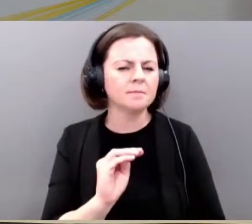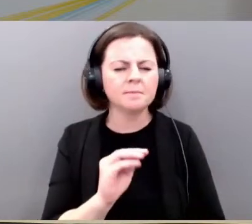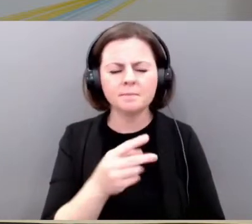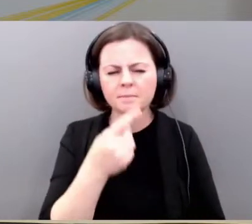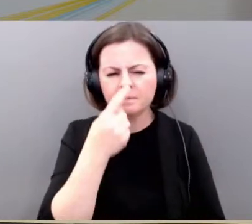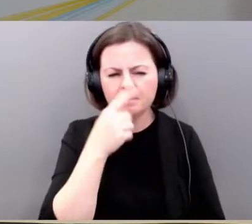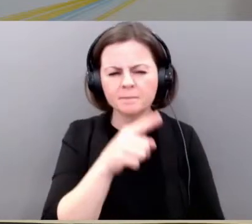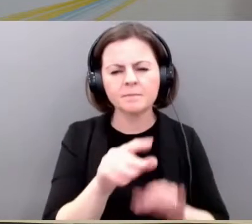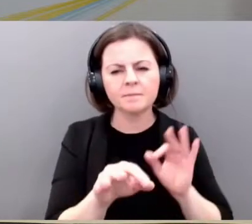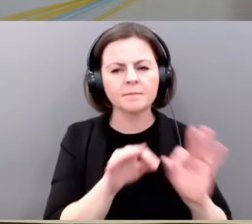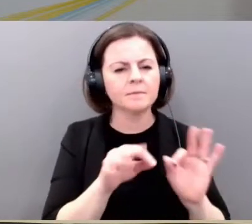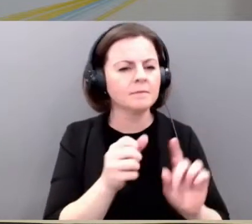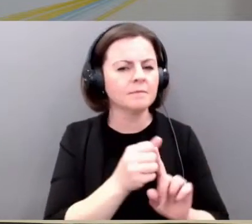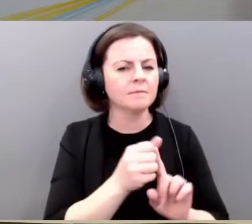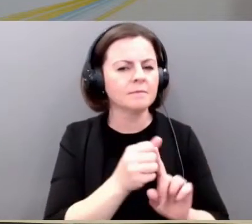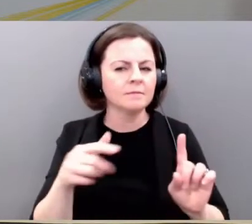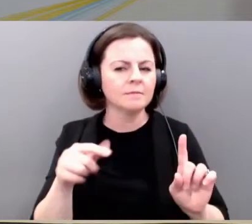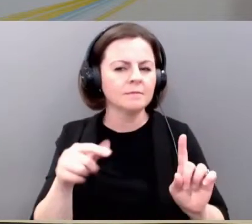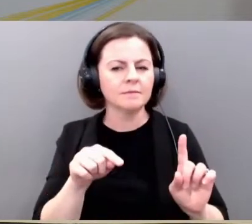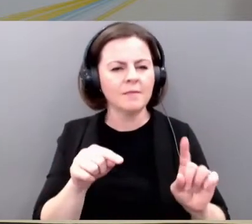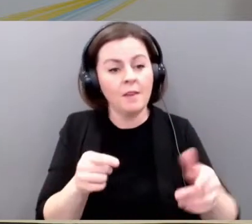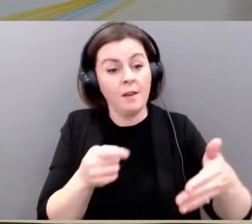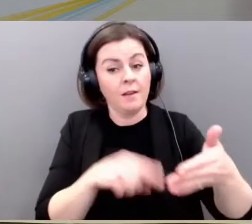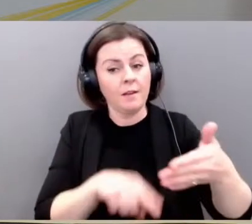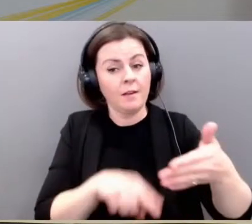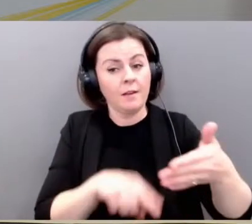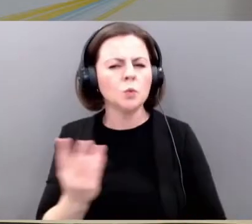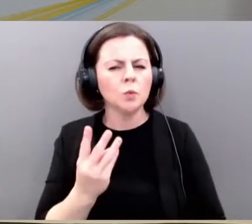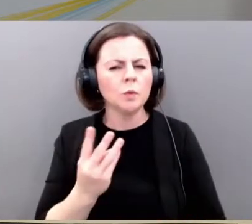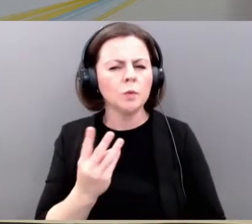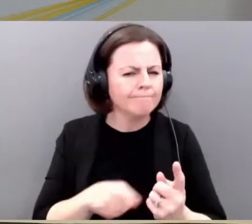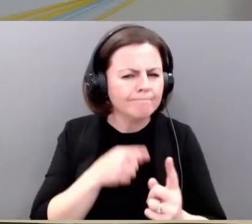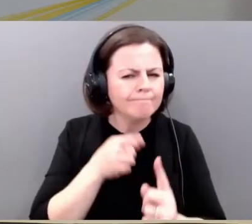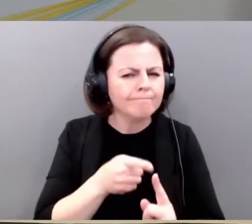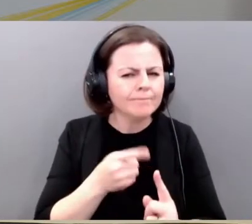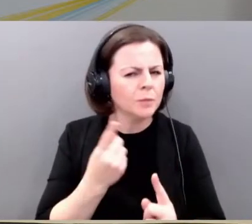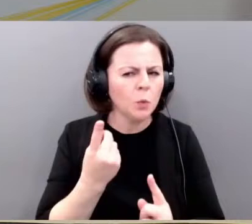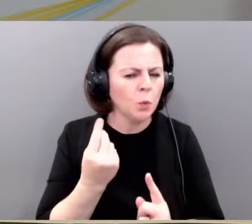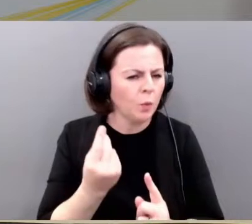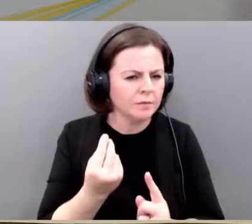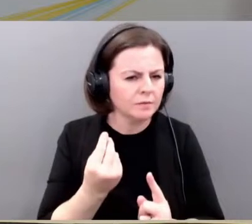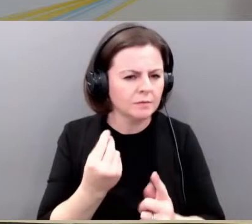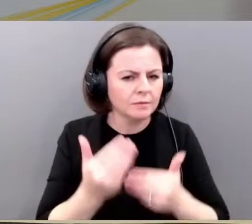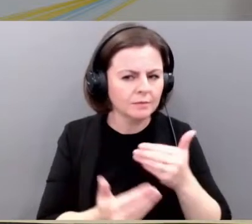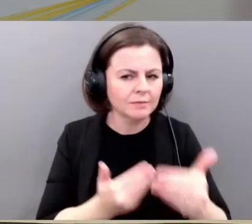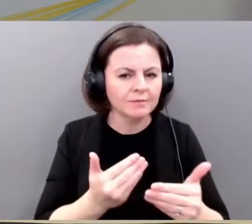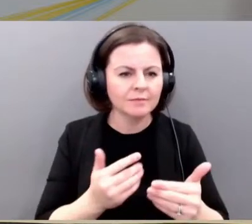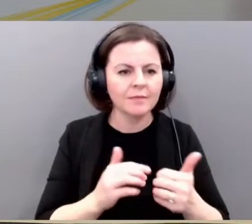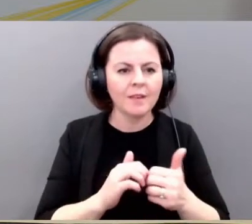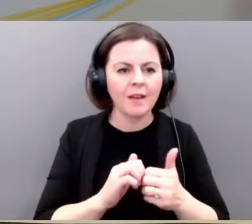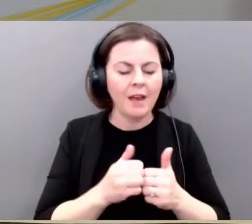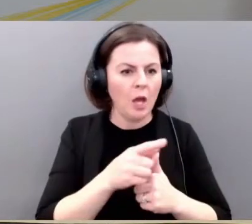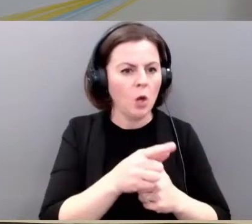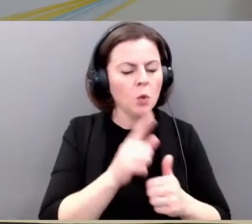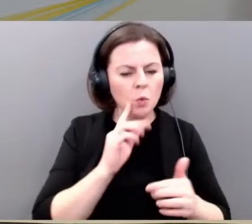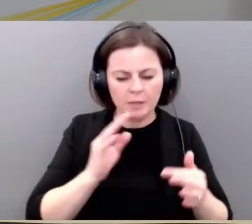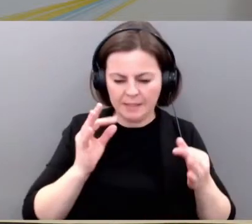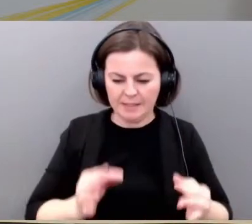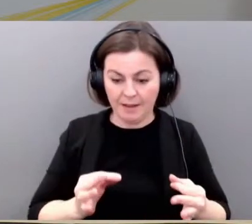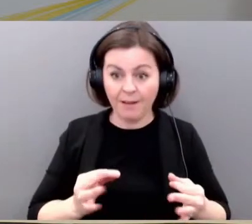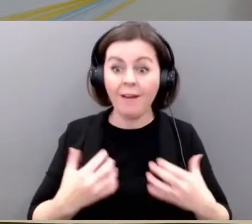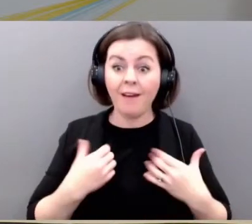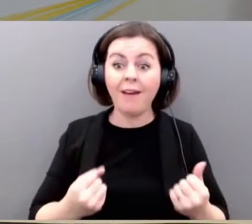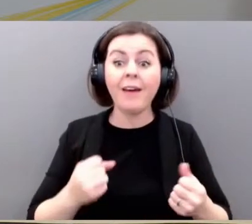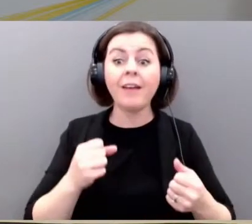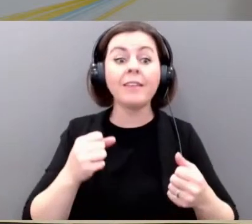specific on what's going to happen on Wednesday. You know, how do you choose which specific healthcare workers will get the